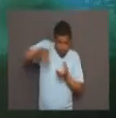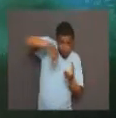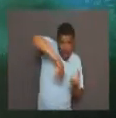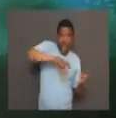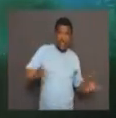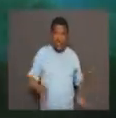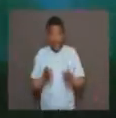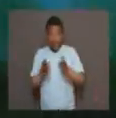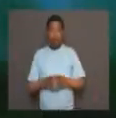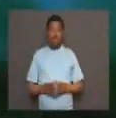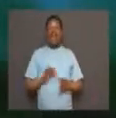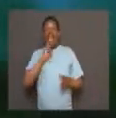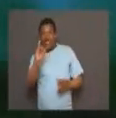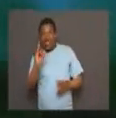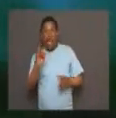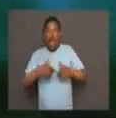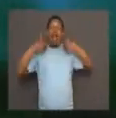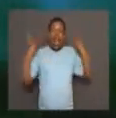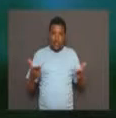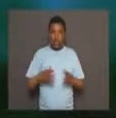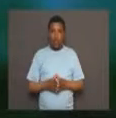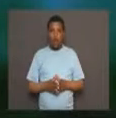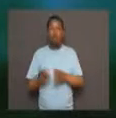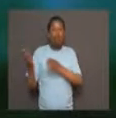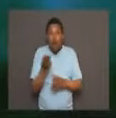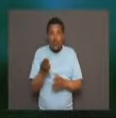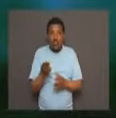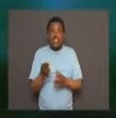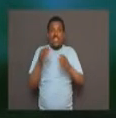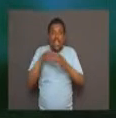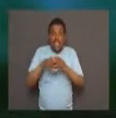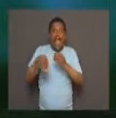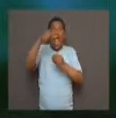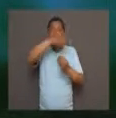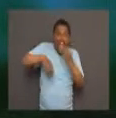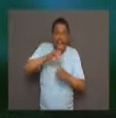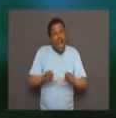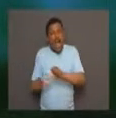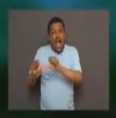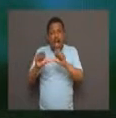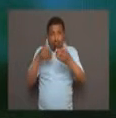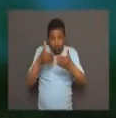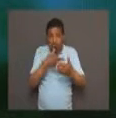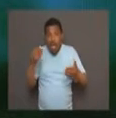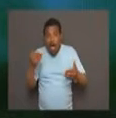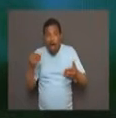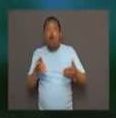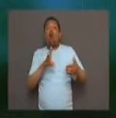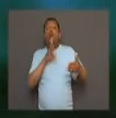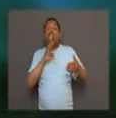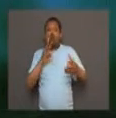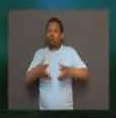Drainage System is the largest, both in areal extent and